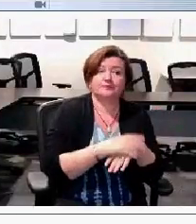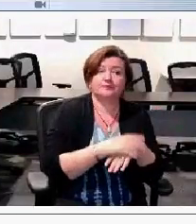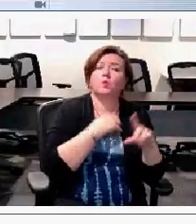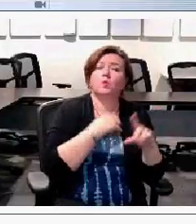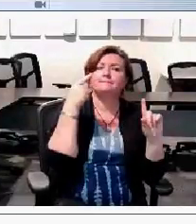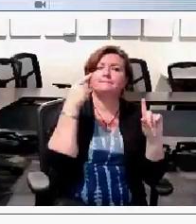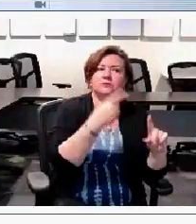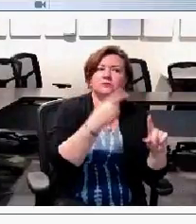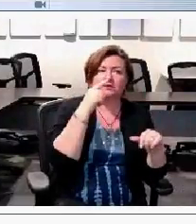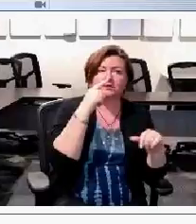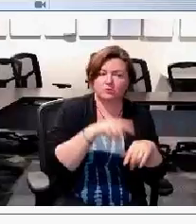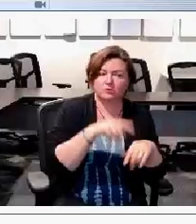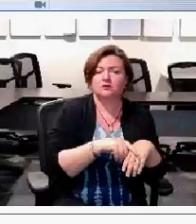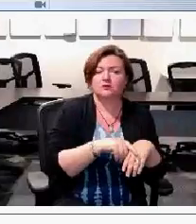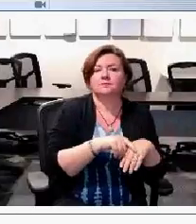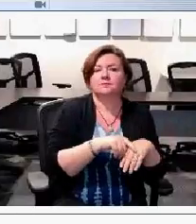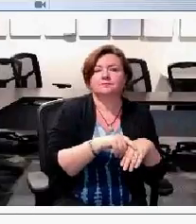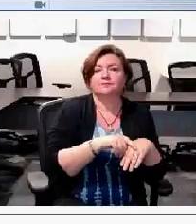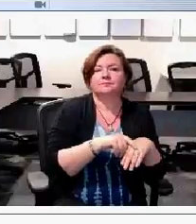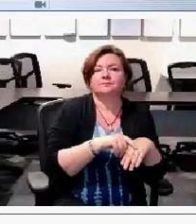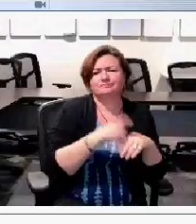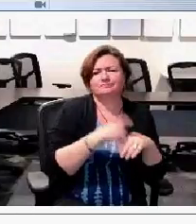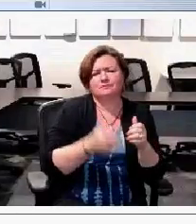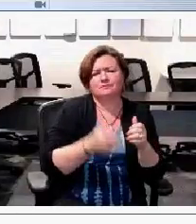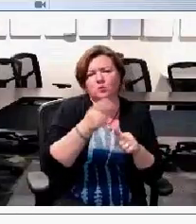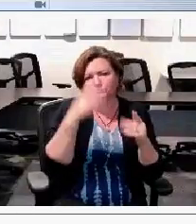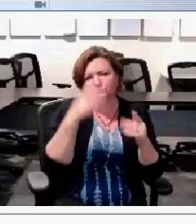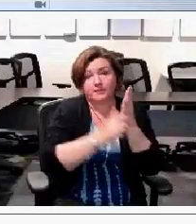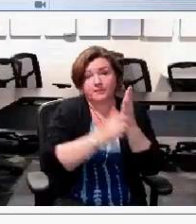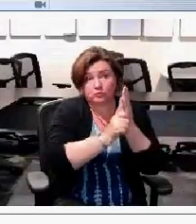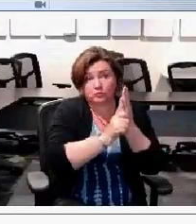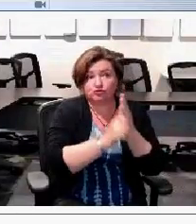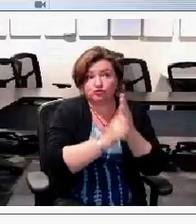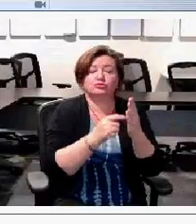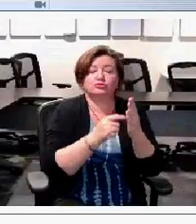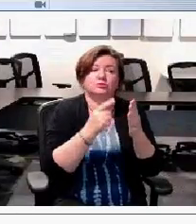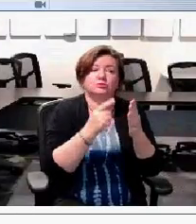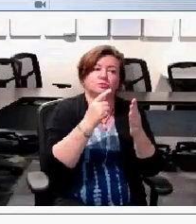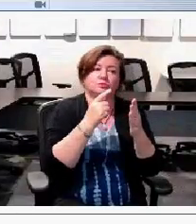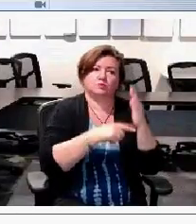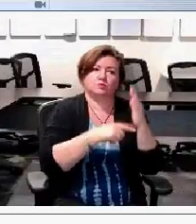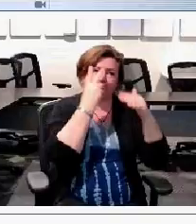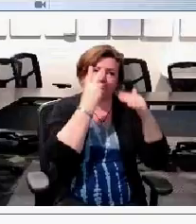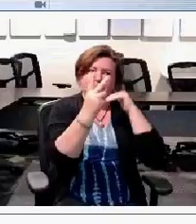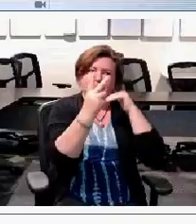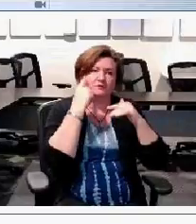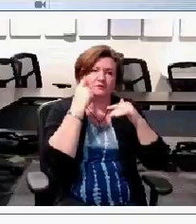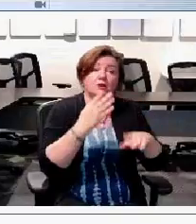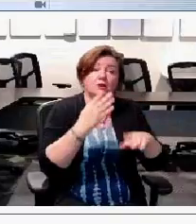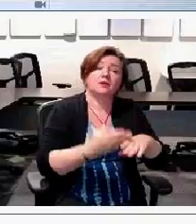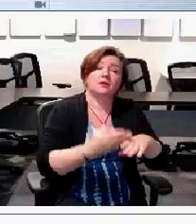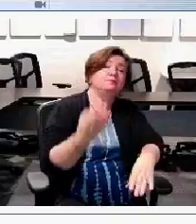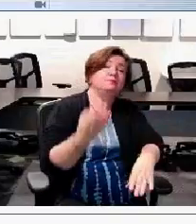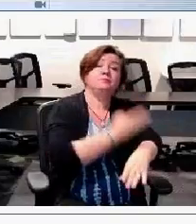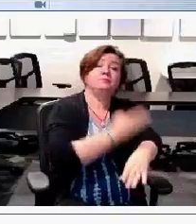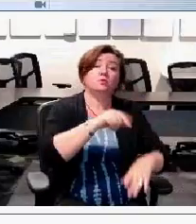is in our brochure, and it's, I guess, kind of globally what we have in mind for our program, and that's just to give overall